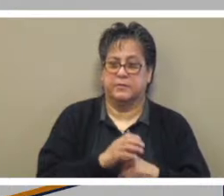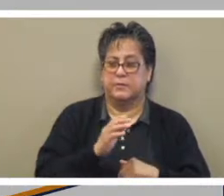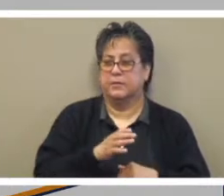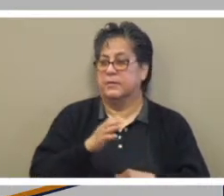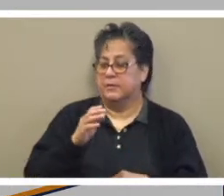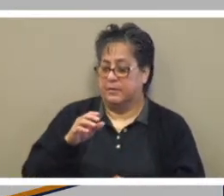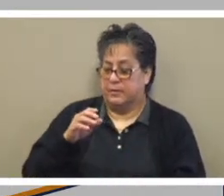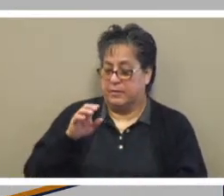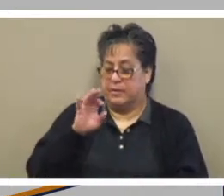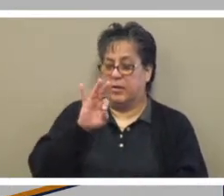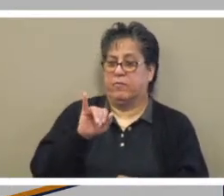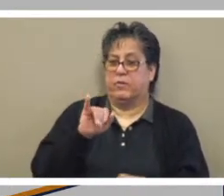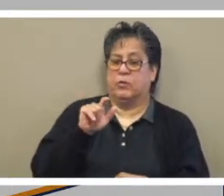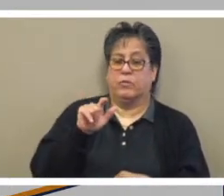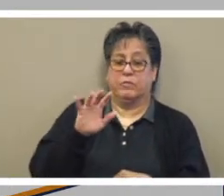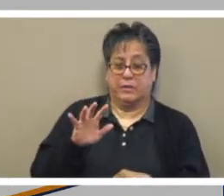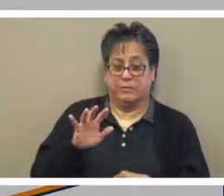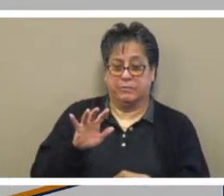So